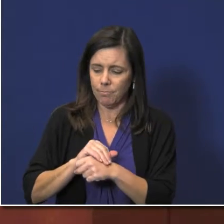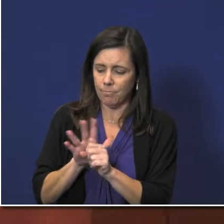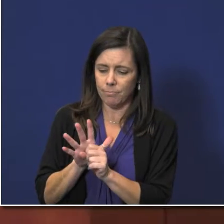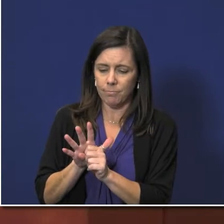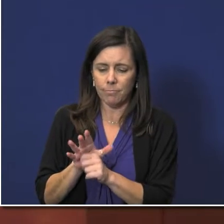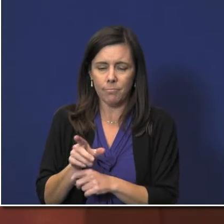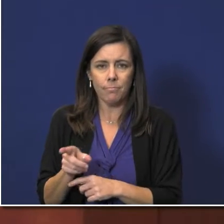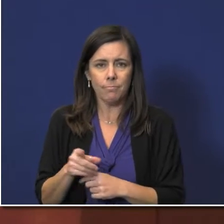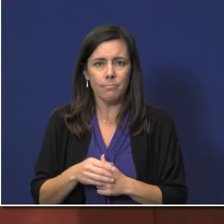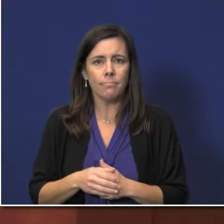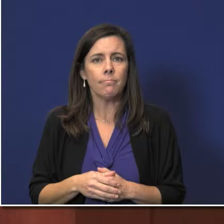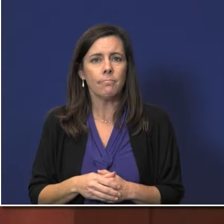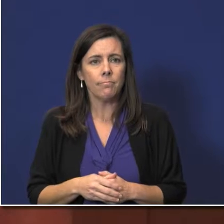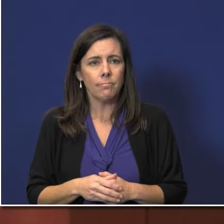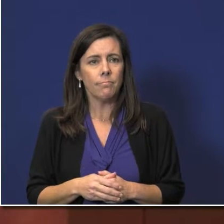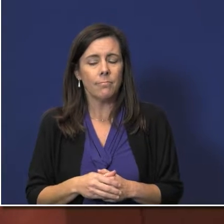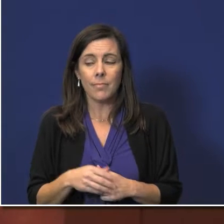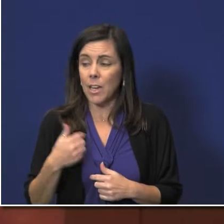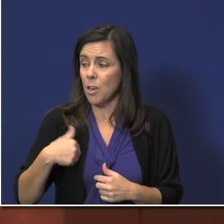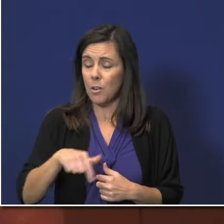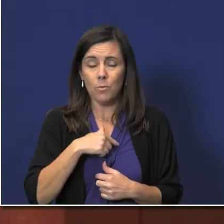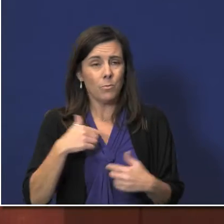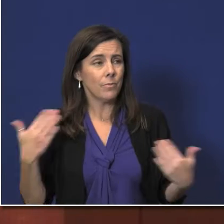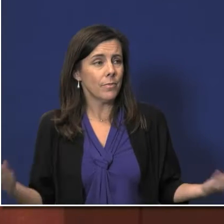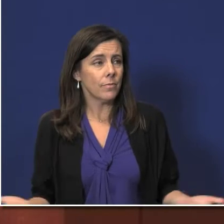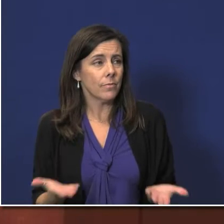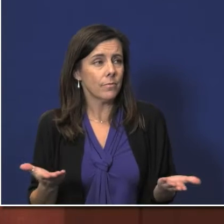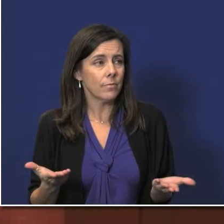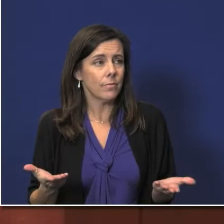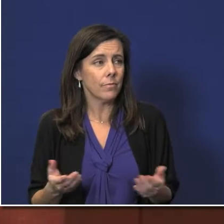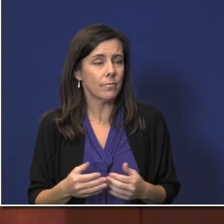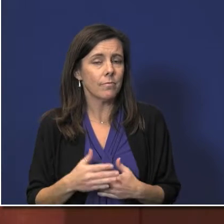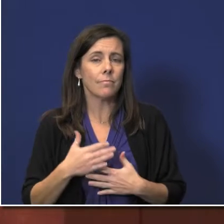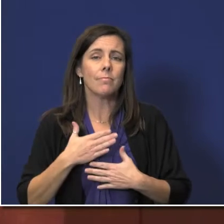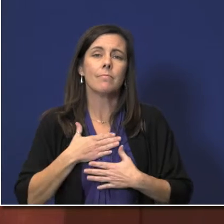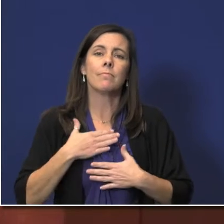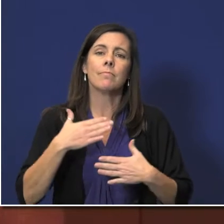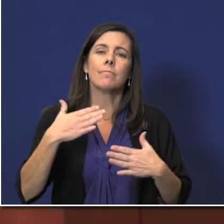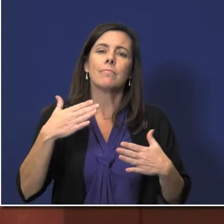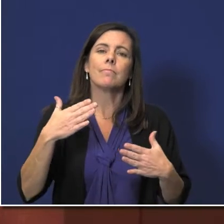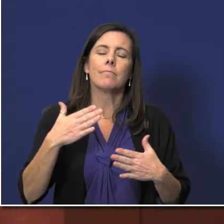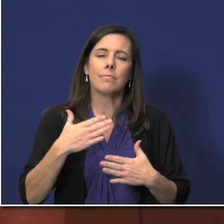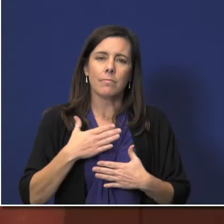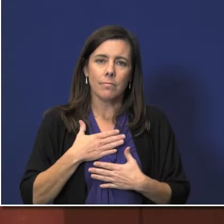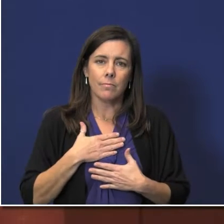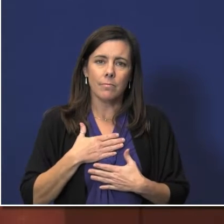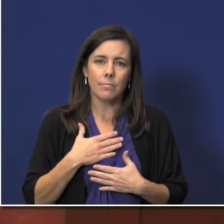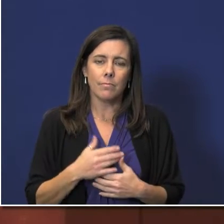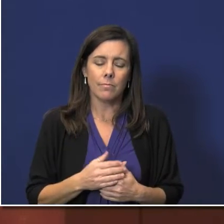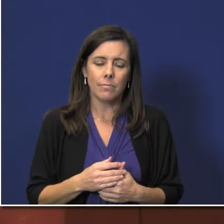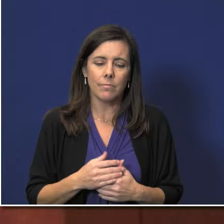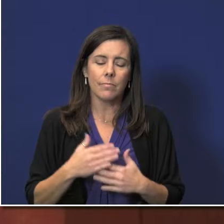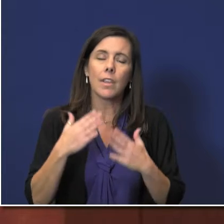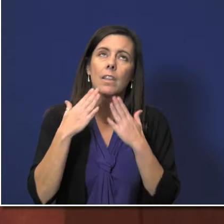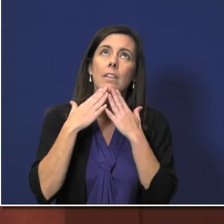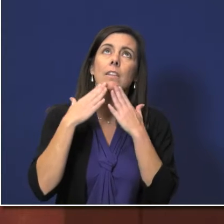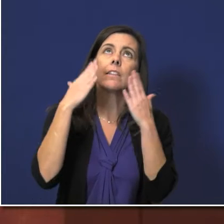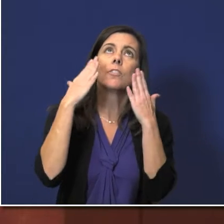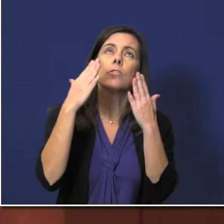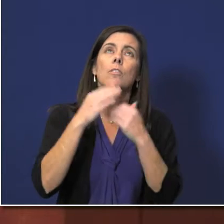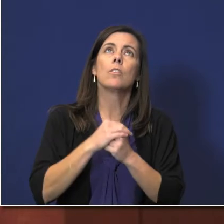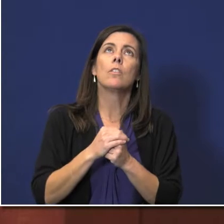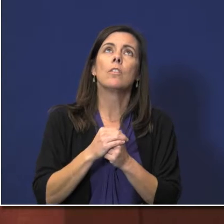coronavirus. And here we are, breathing. And we thank you that